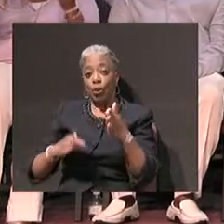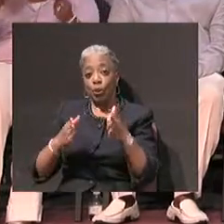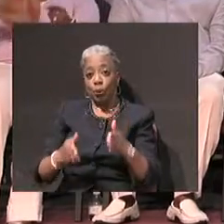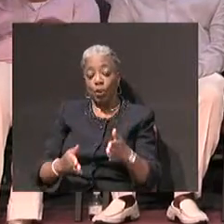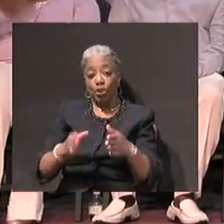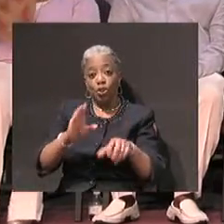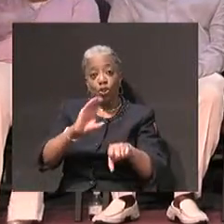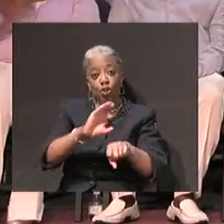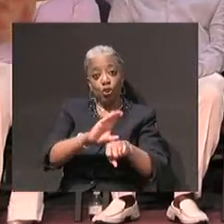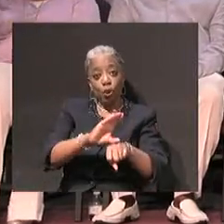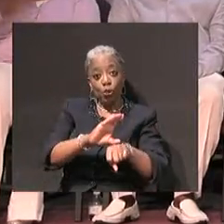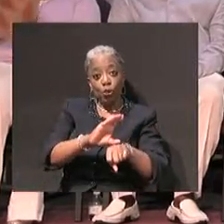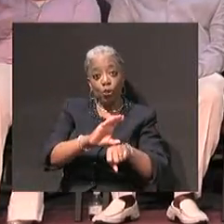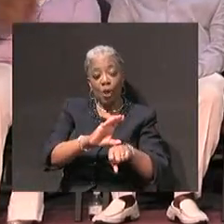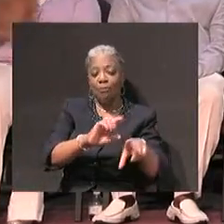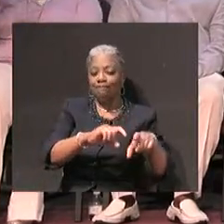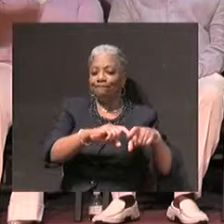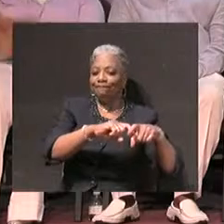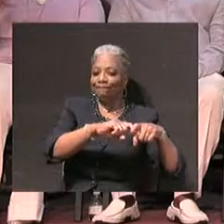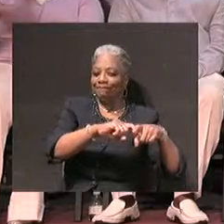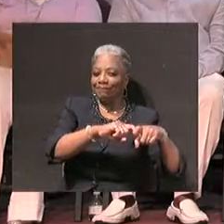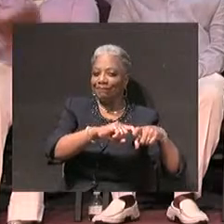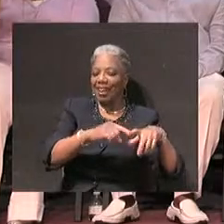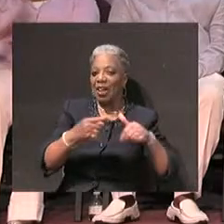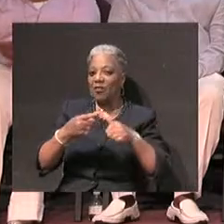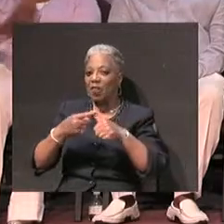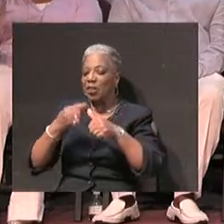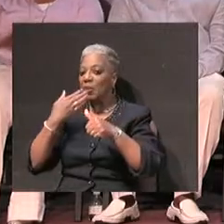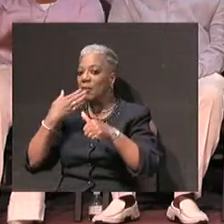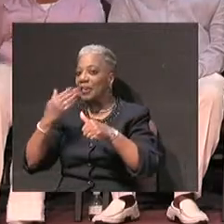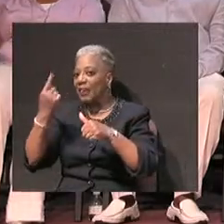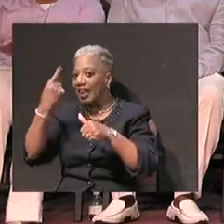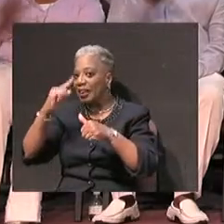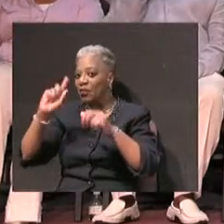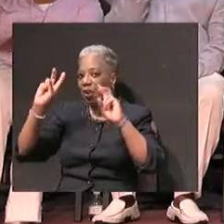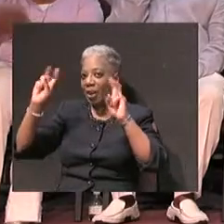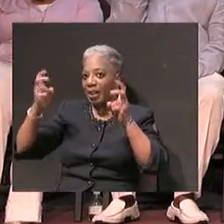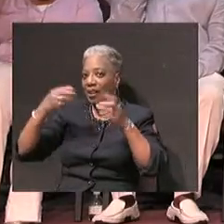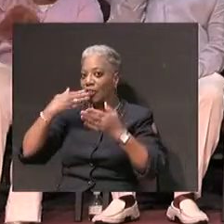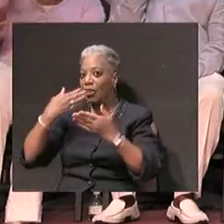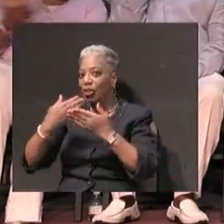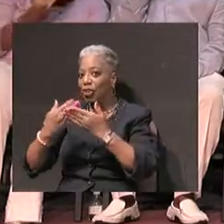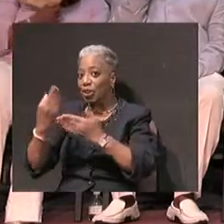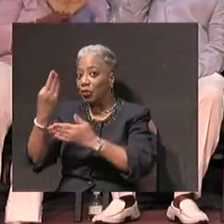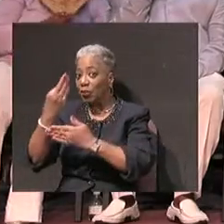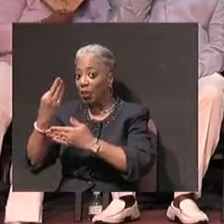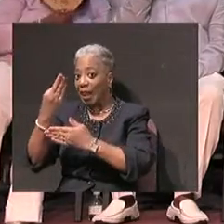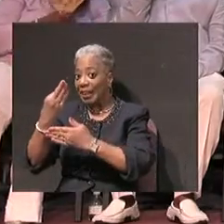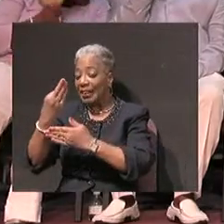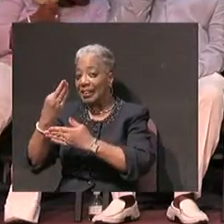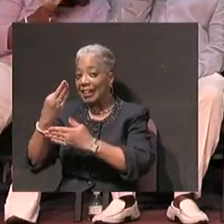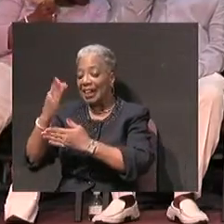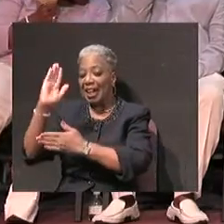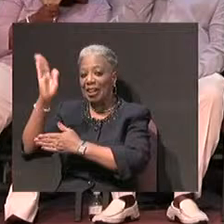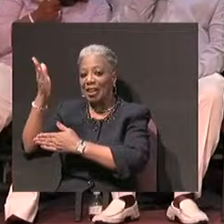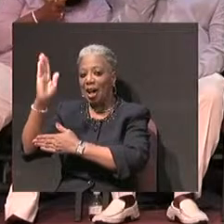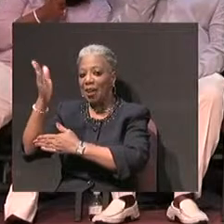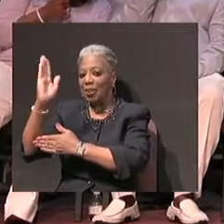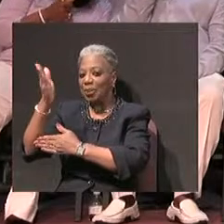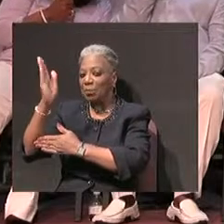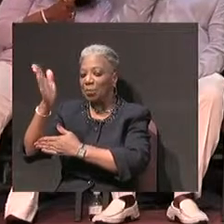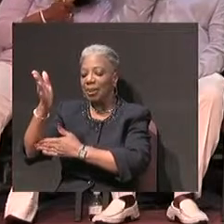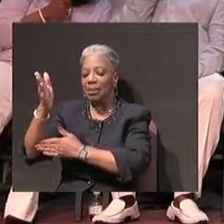Friday noon, and the preaching that took place in this place on Good Friday. We got some great preachers.